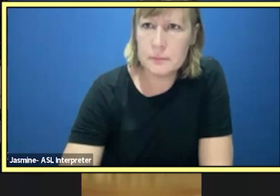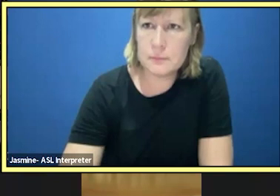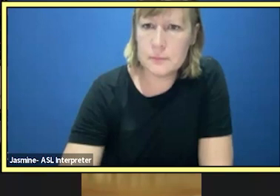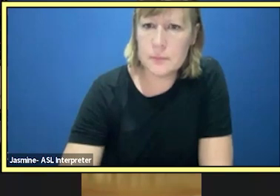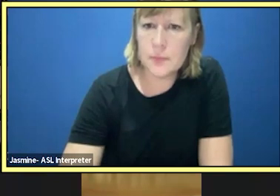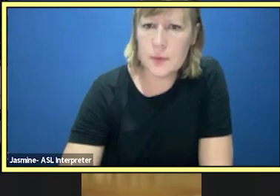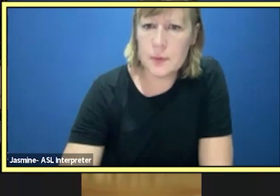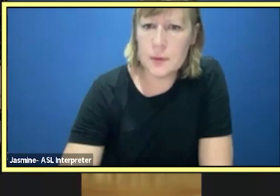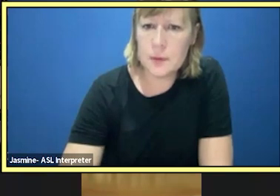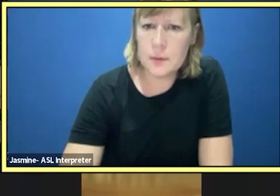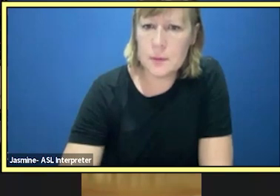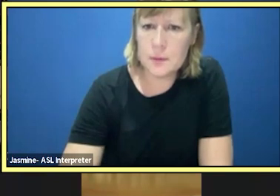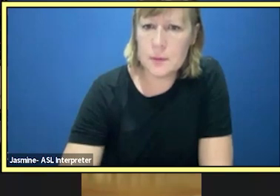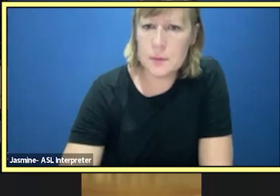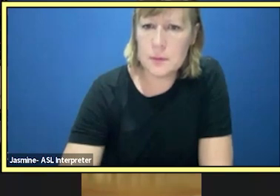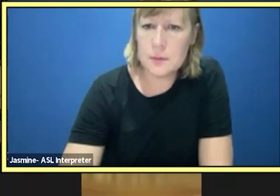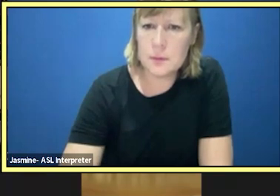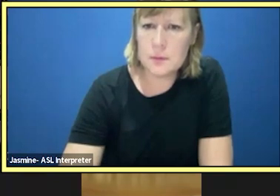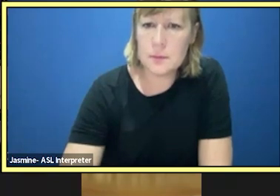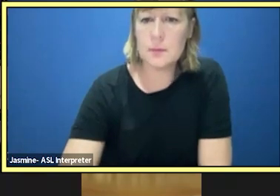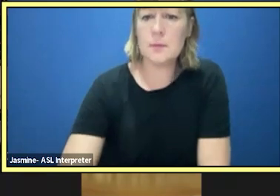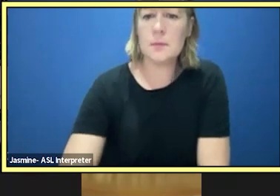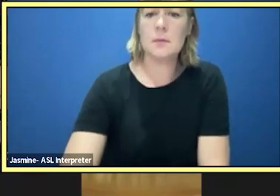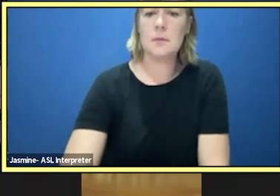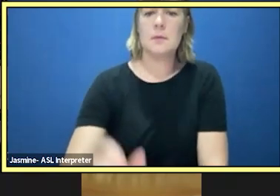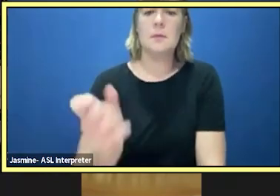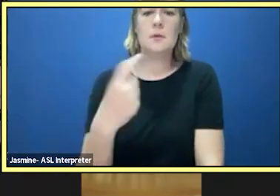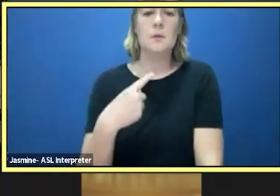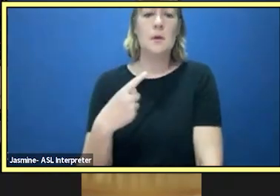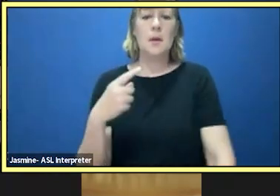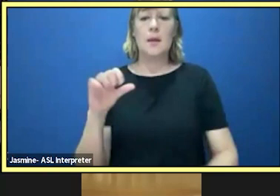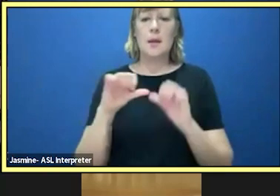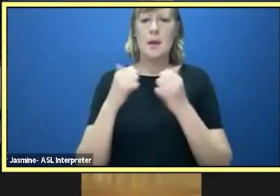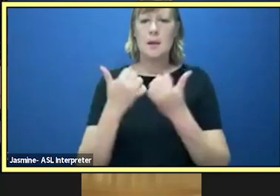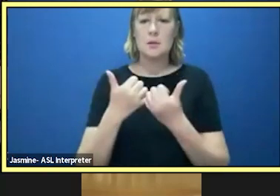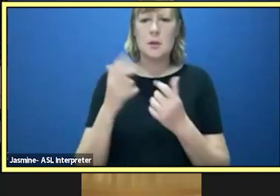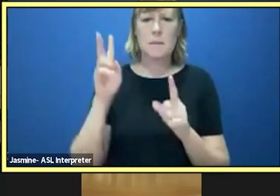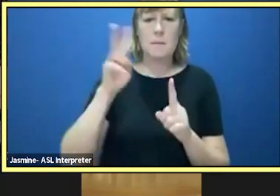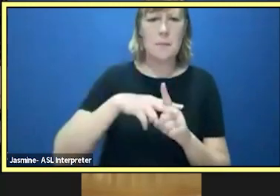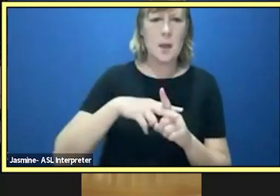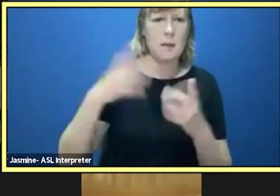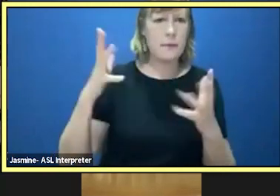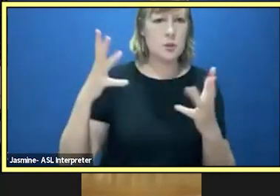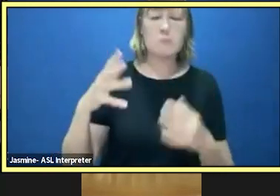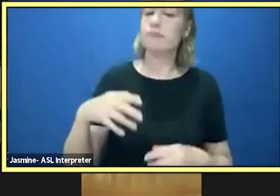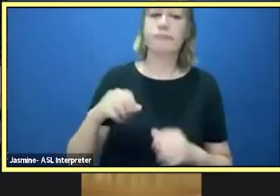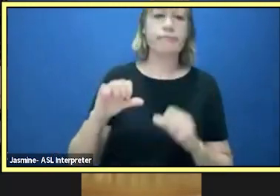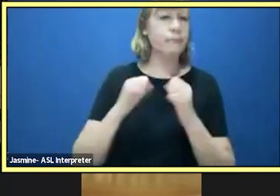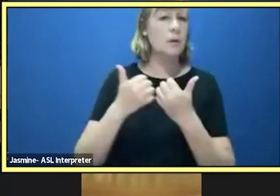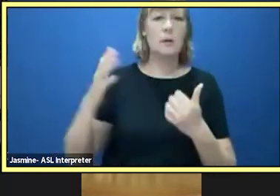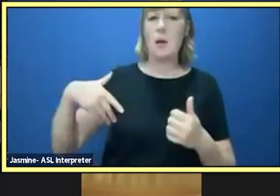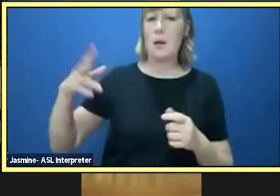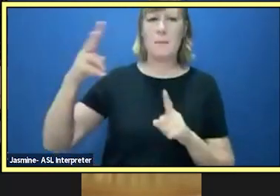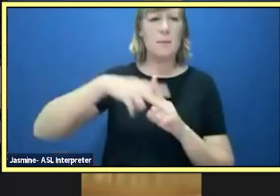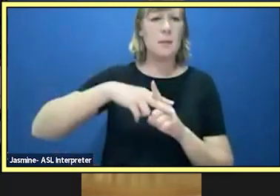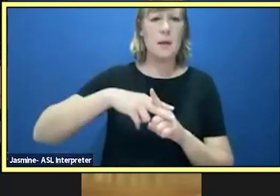So there's a question, did any agencies apply yet? So no agencies have applied yet because the certification standards are not final and